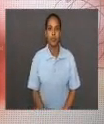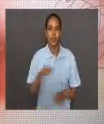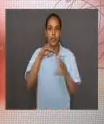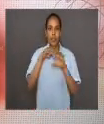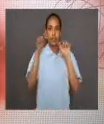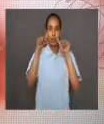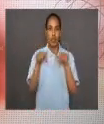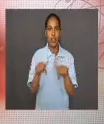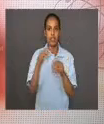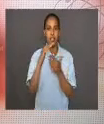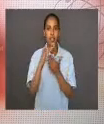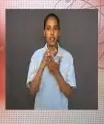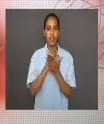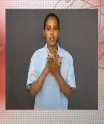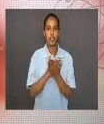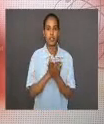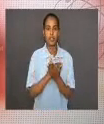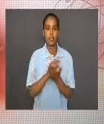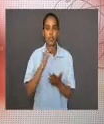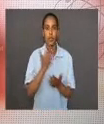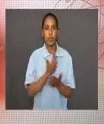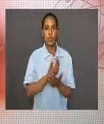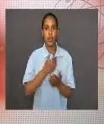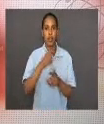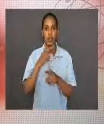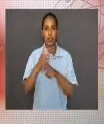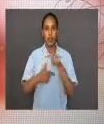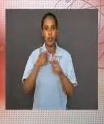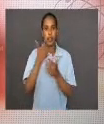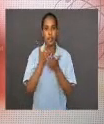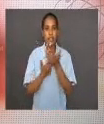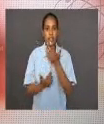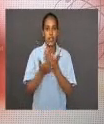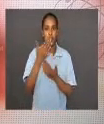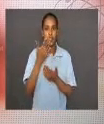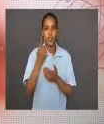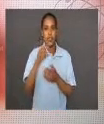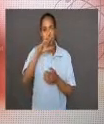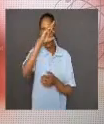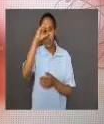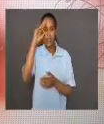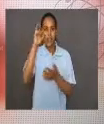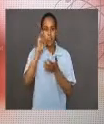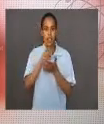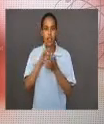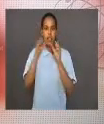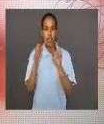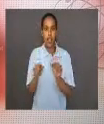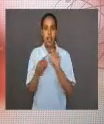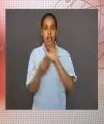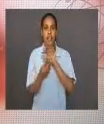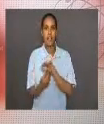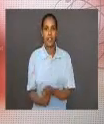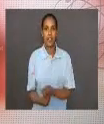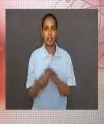In today's lesson, we are going to discuss the factors that can